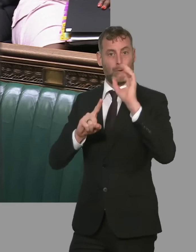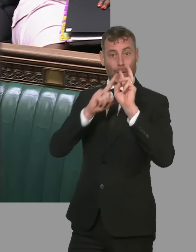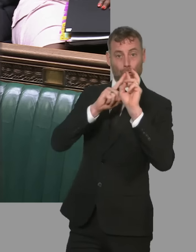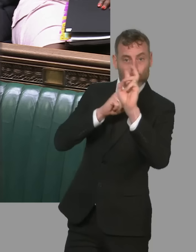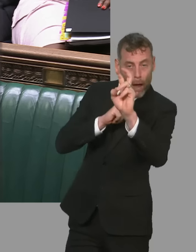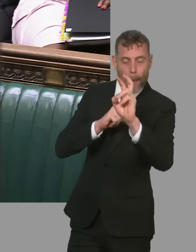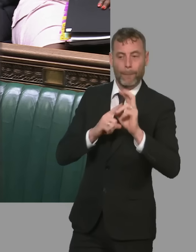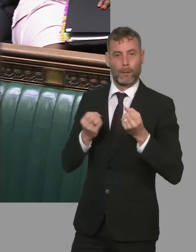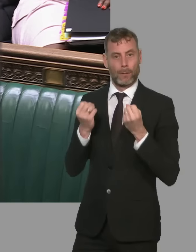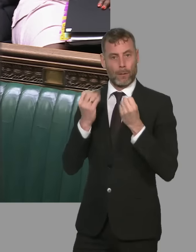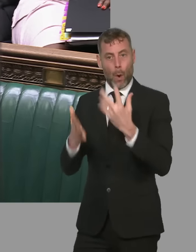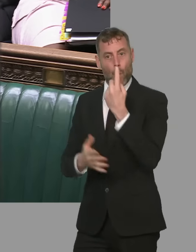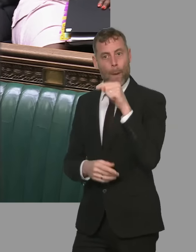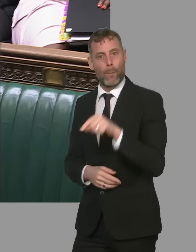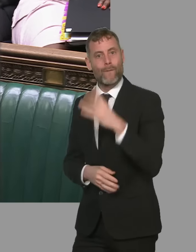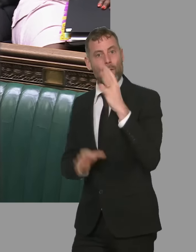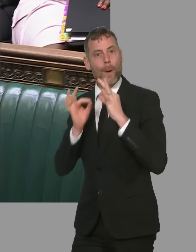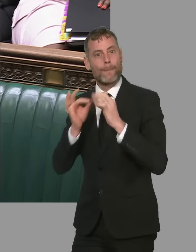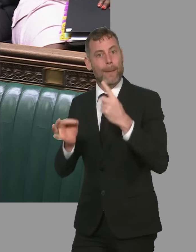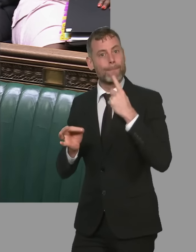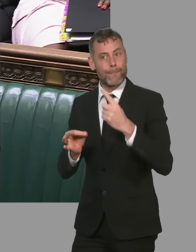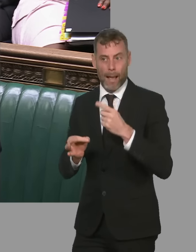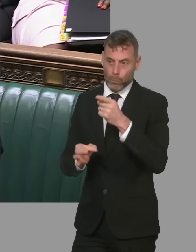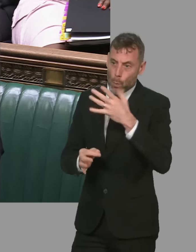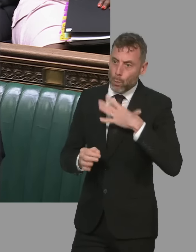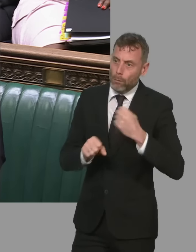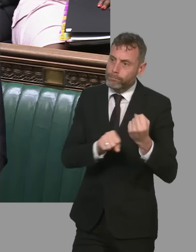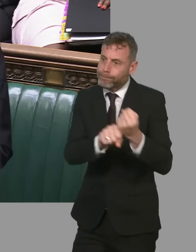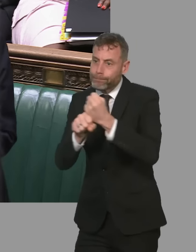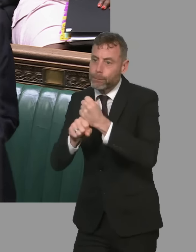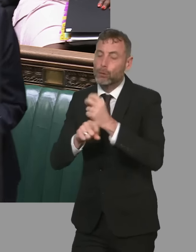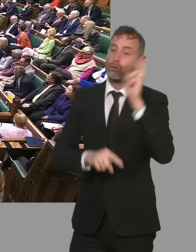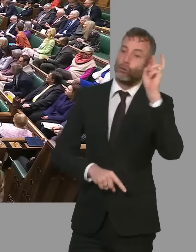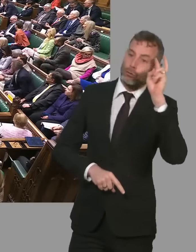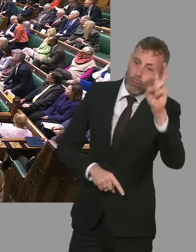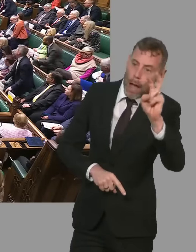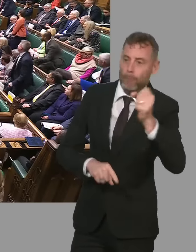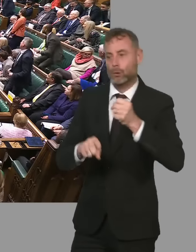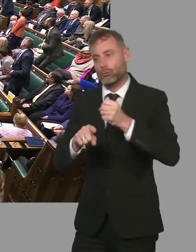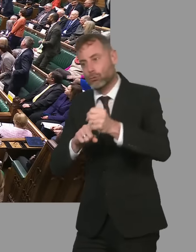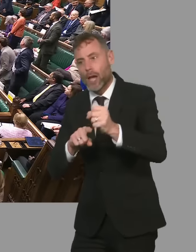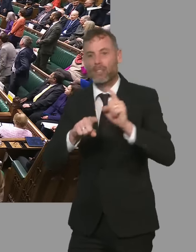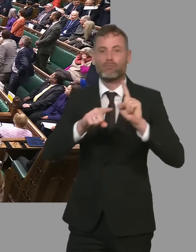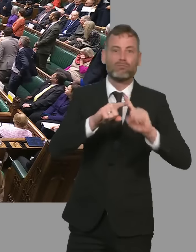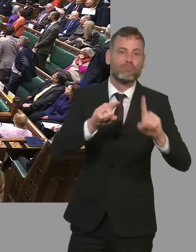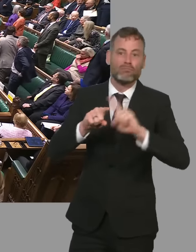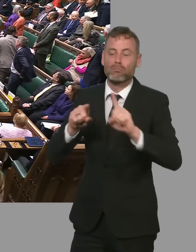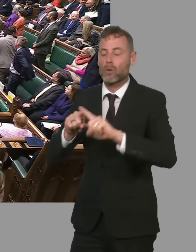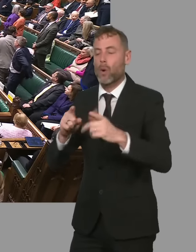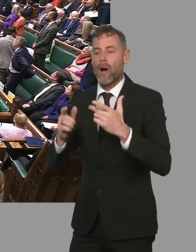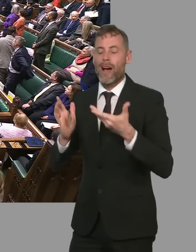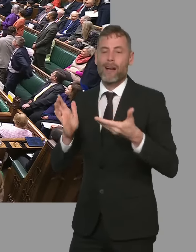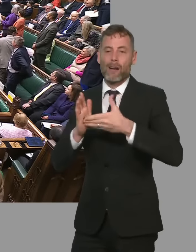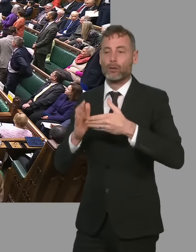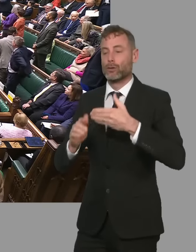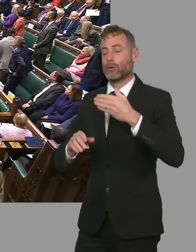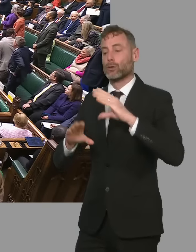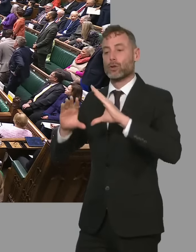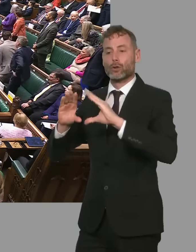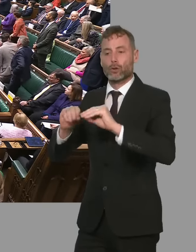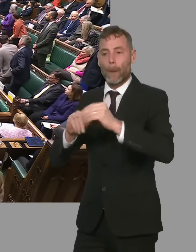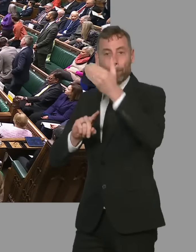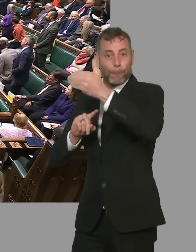which could include a new tram fleet, more modern stops or deliver extensions. Thank you, Mr. Speaker. Last week I met